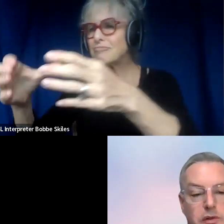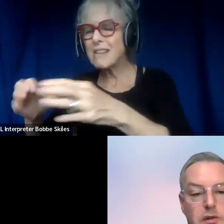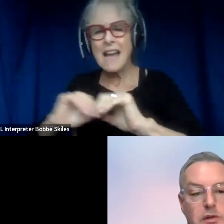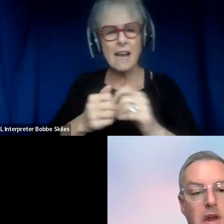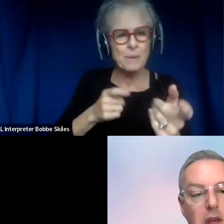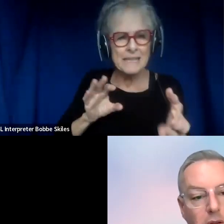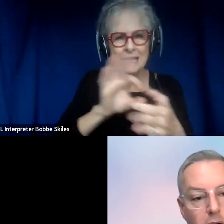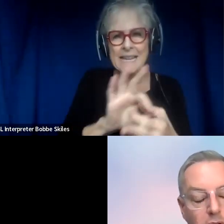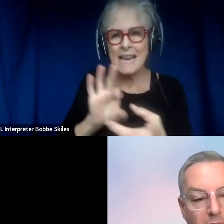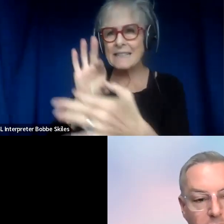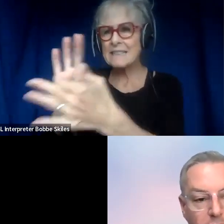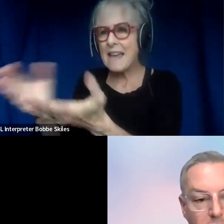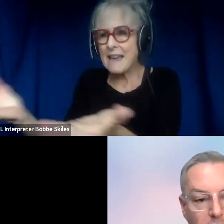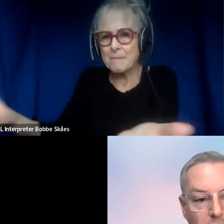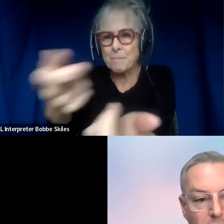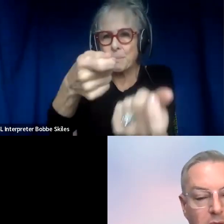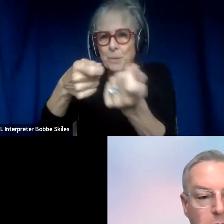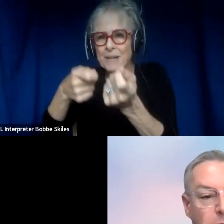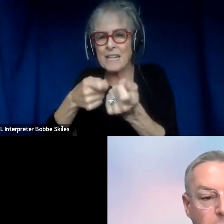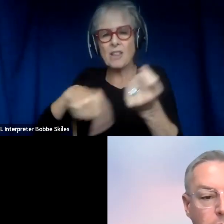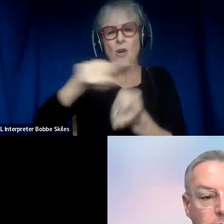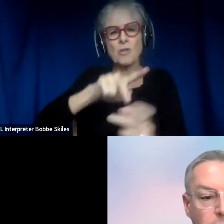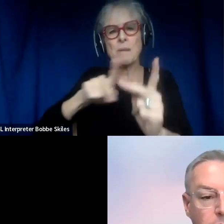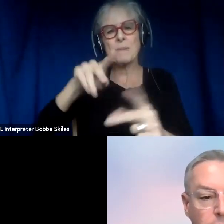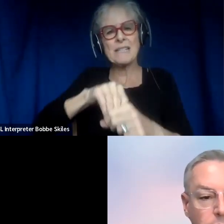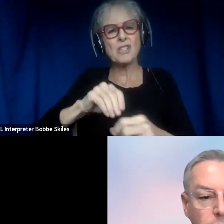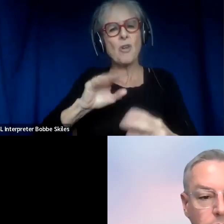into services and larger advocacy?